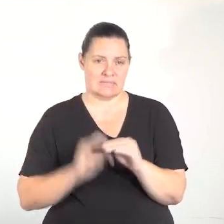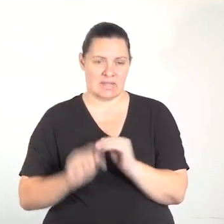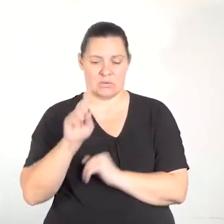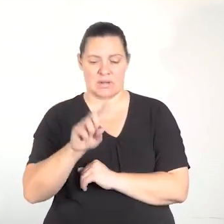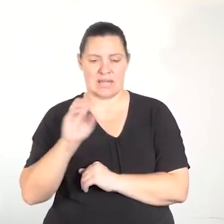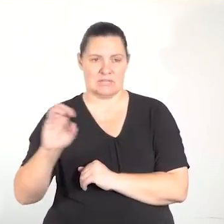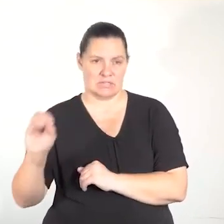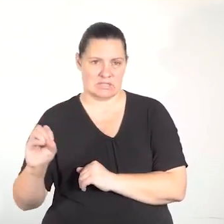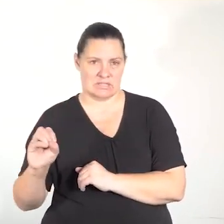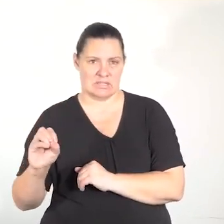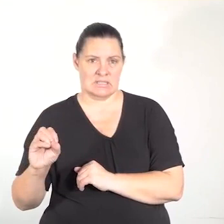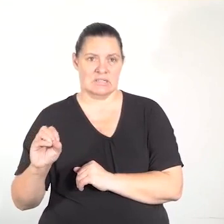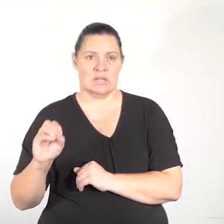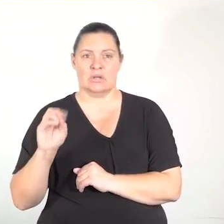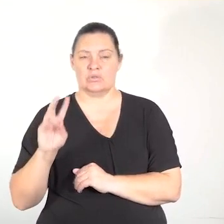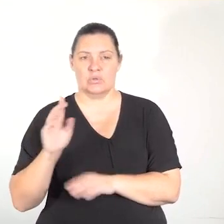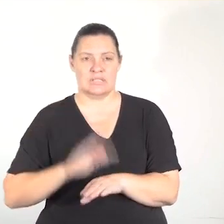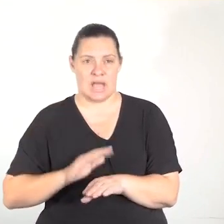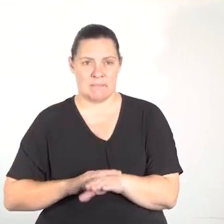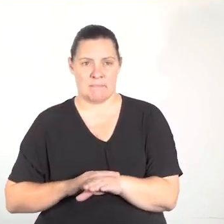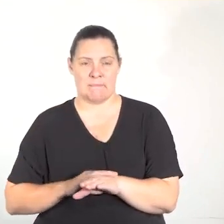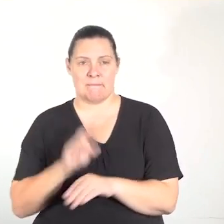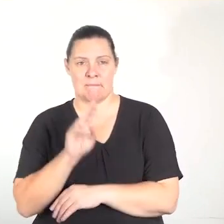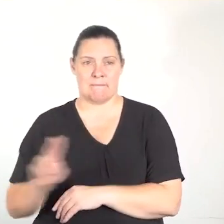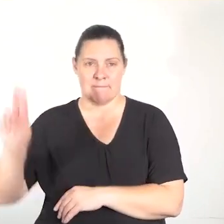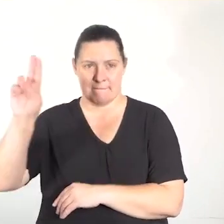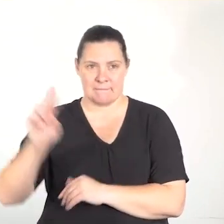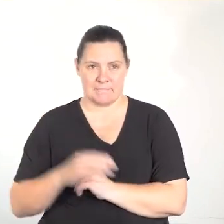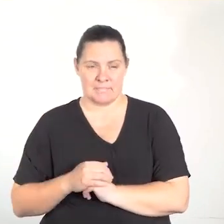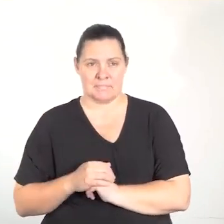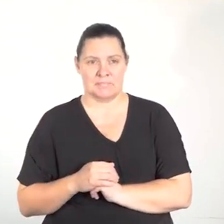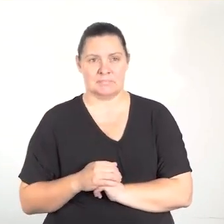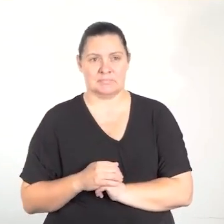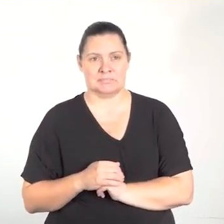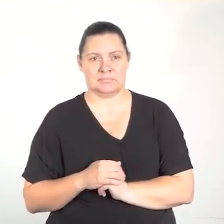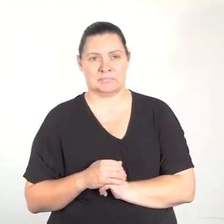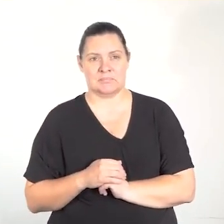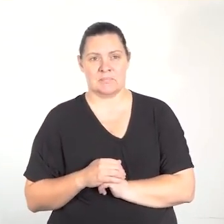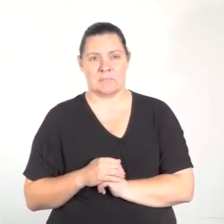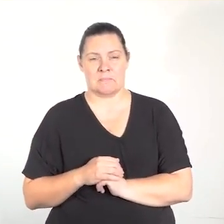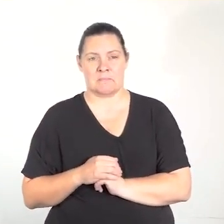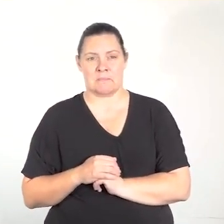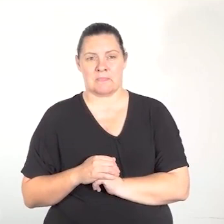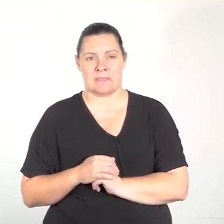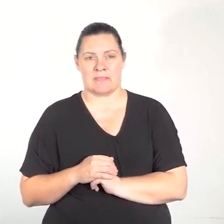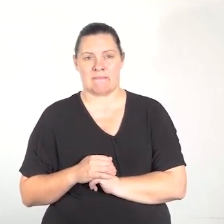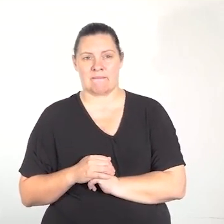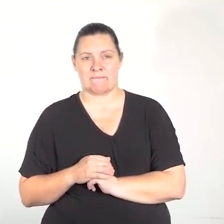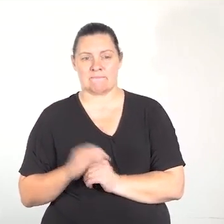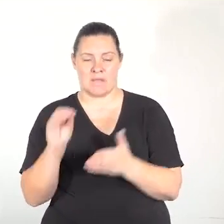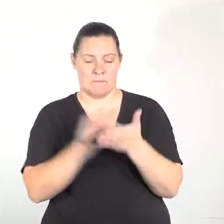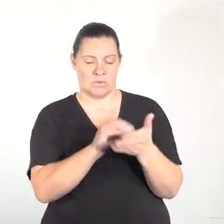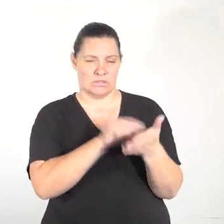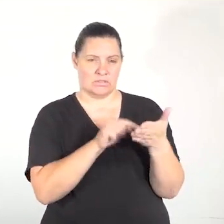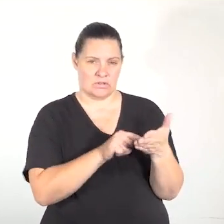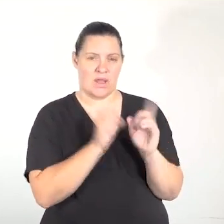11 divided by 100. And now the 2, which is the period, is going to be the exponent. You punch that in